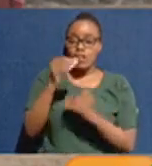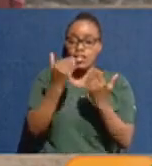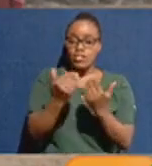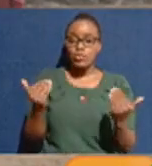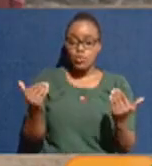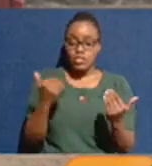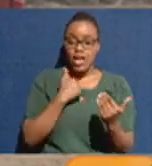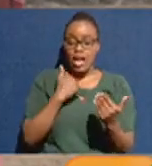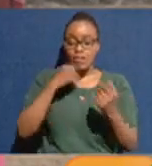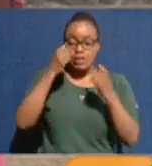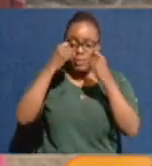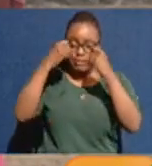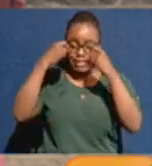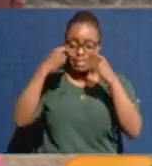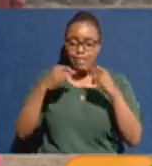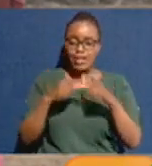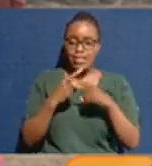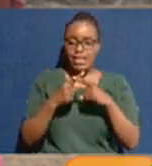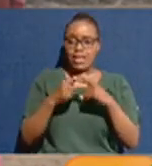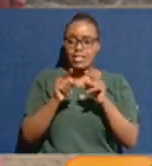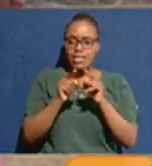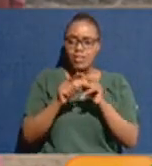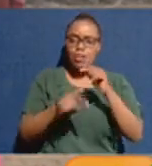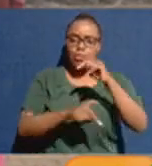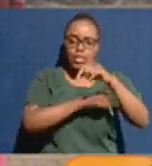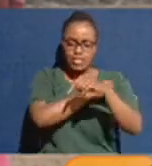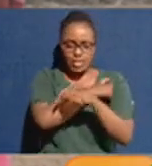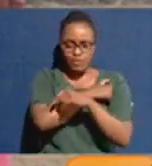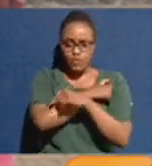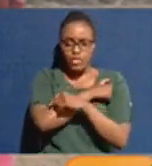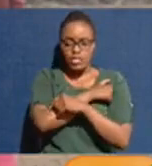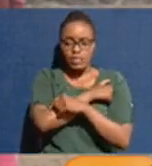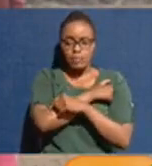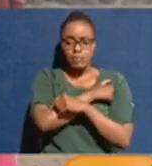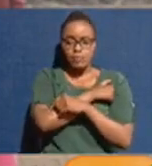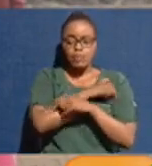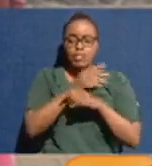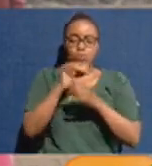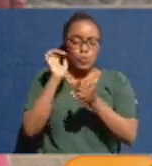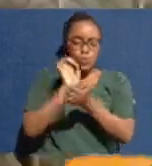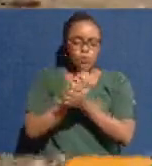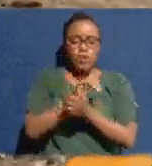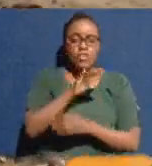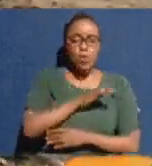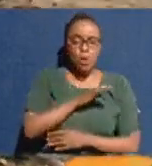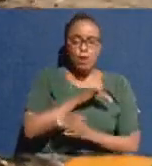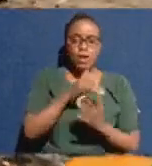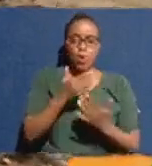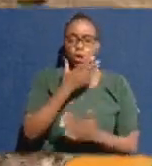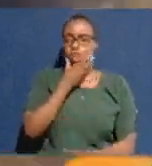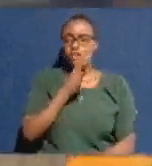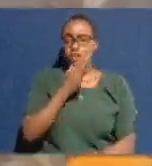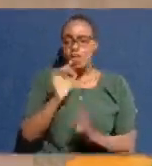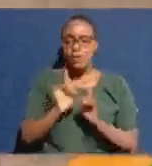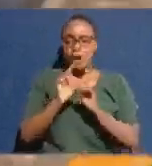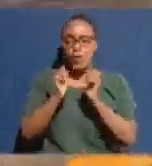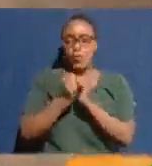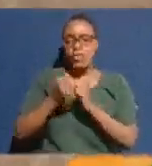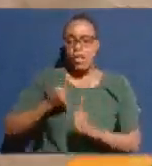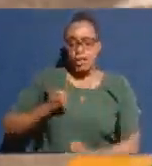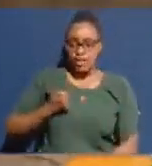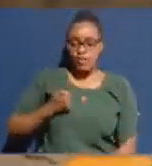nasulia, mimi nasikia audio na chief aingize msichana ndani ama mama. We accompanied the girl at Old